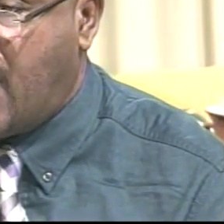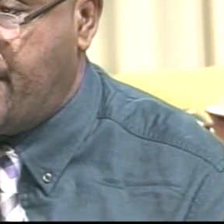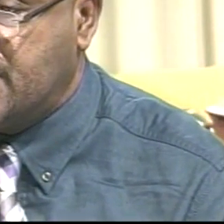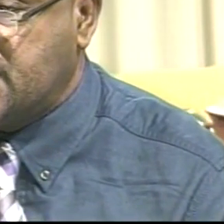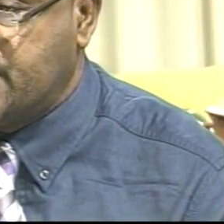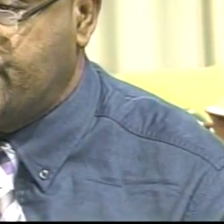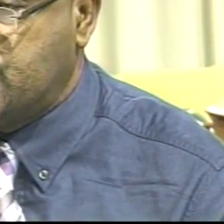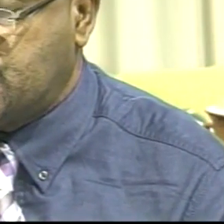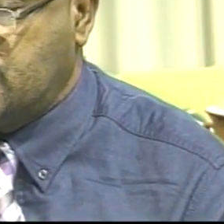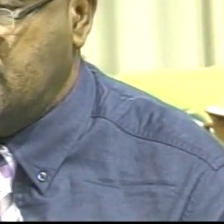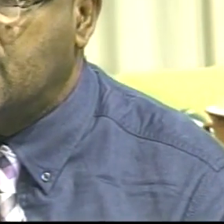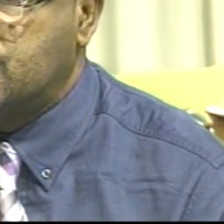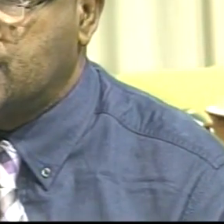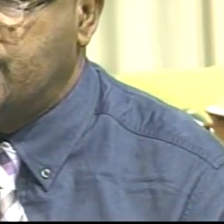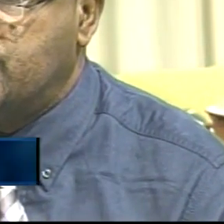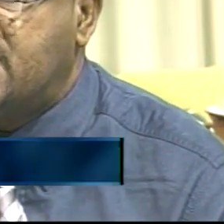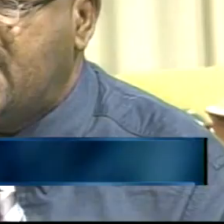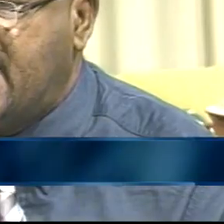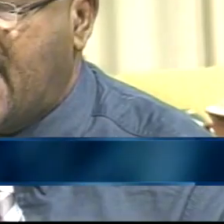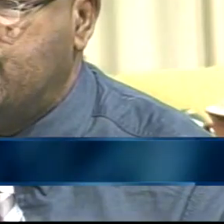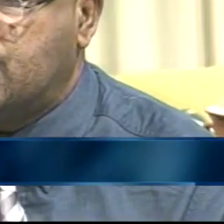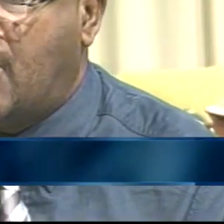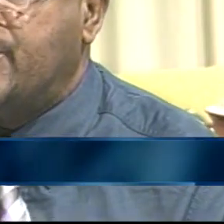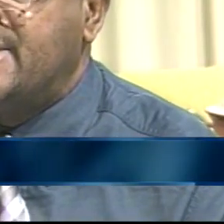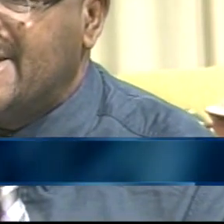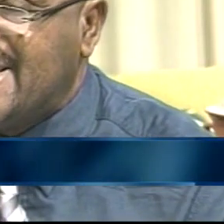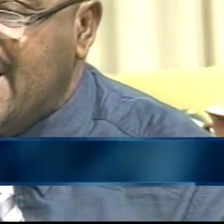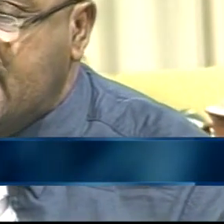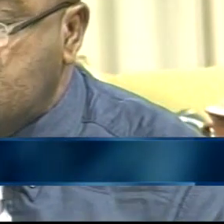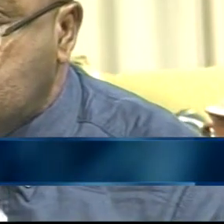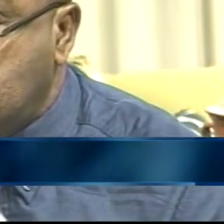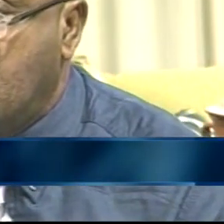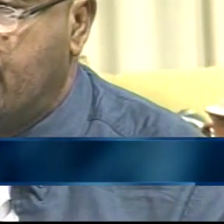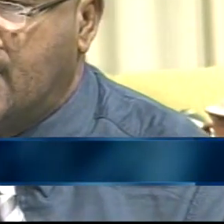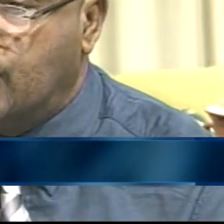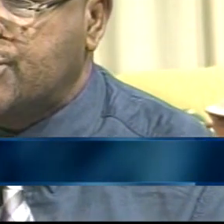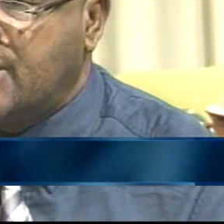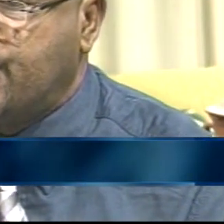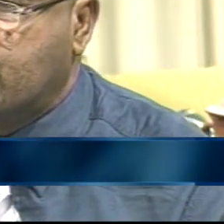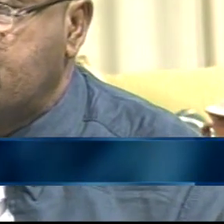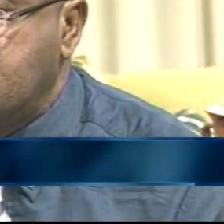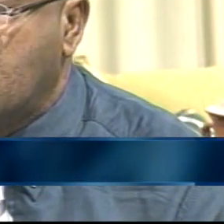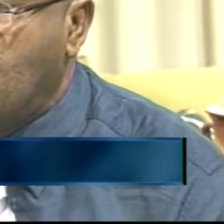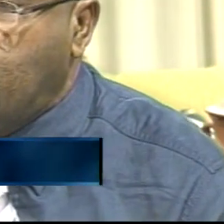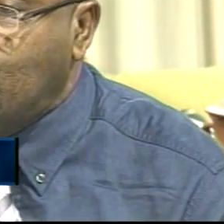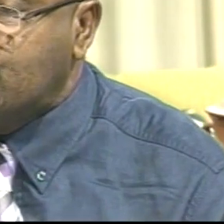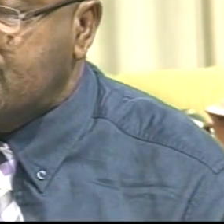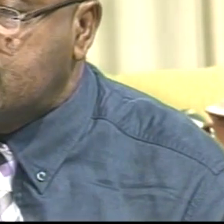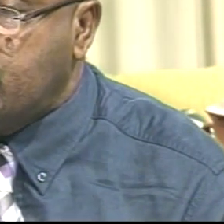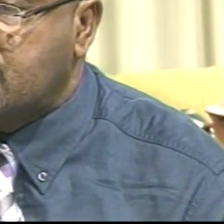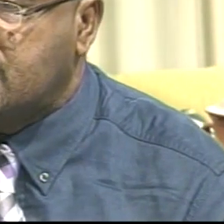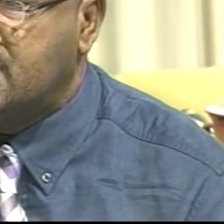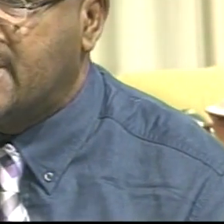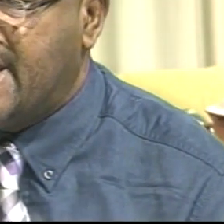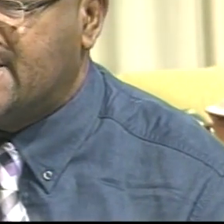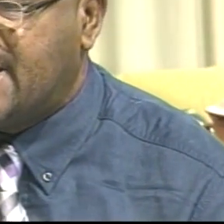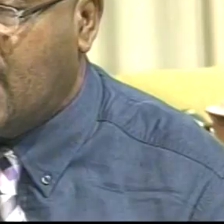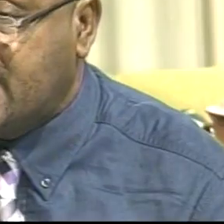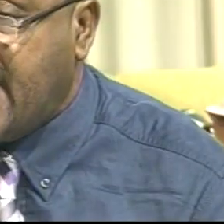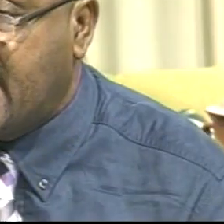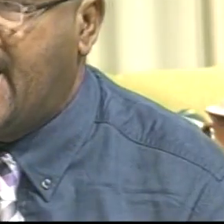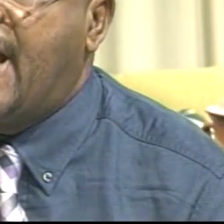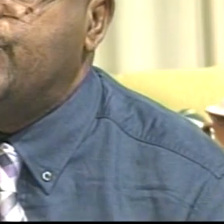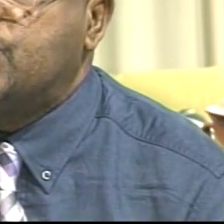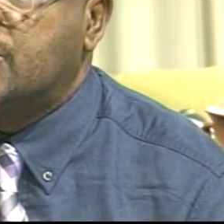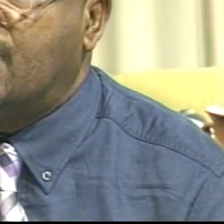that Barbados' position should be retained and we should not be dictated to by outside forces whose situation is